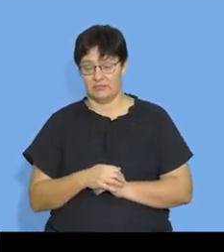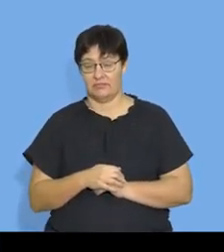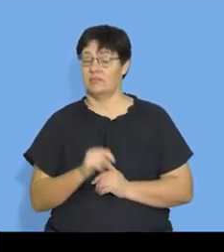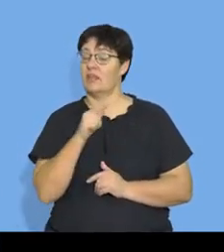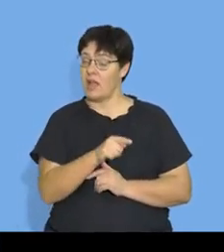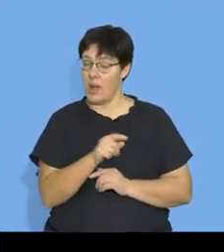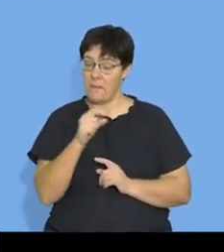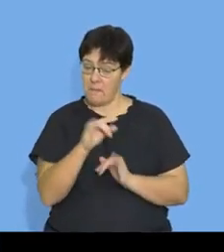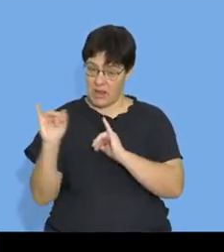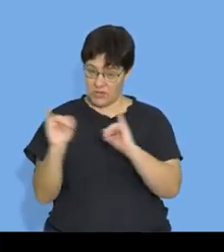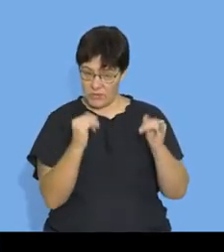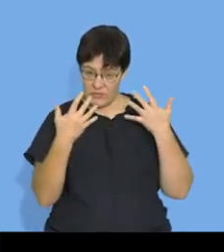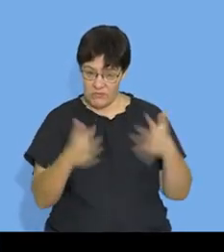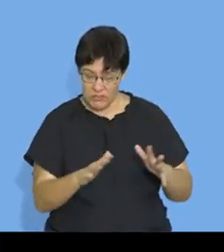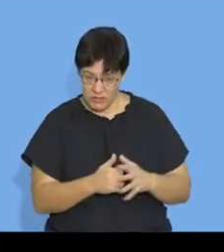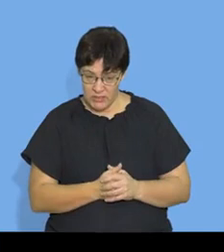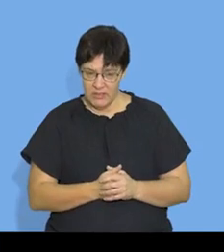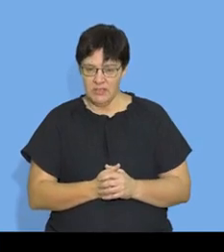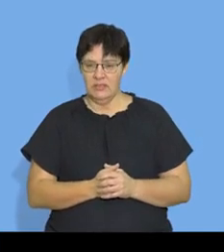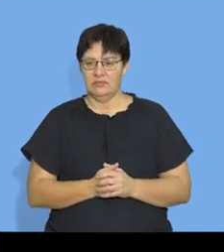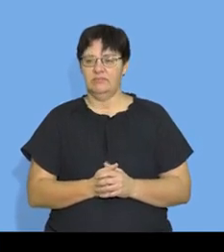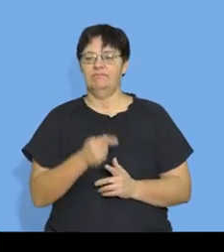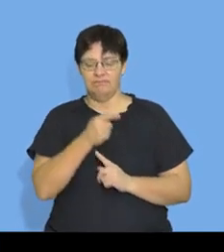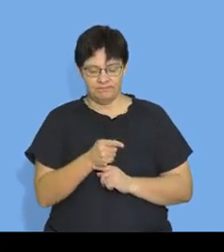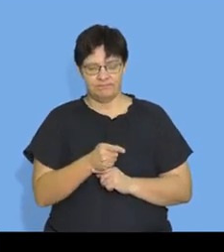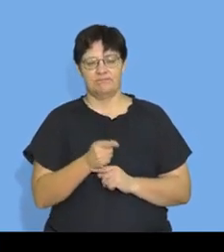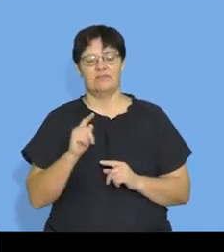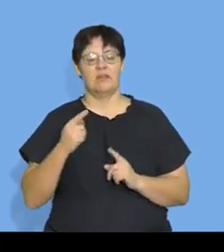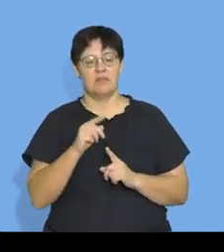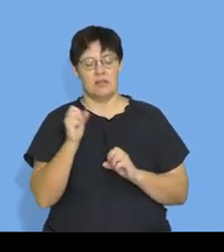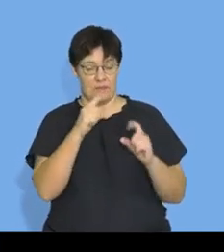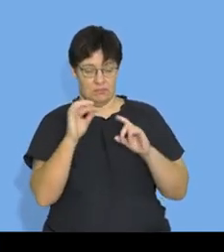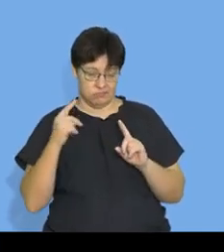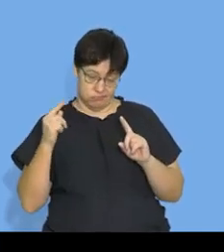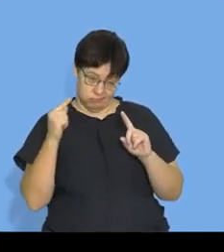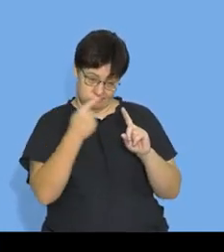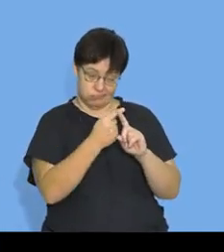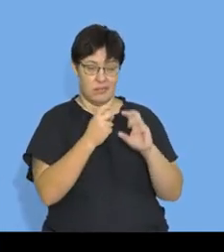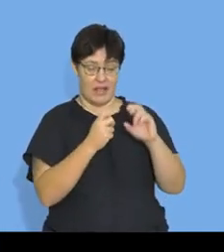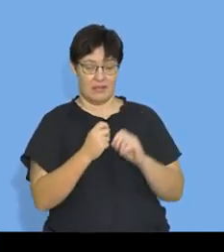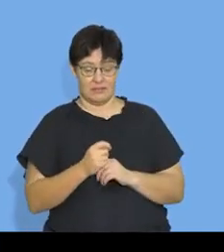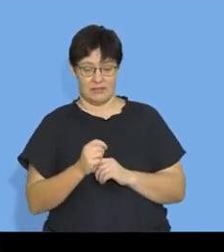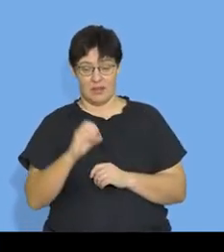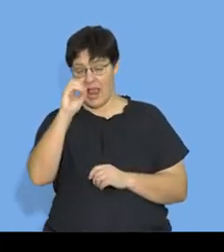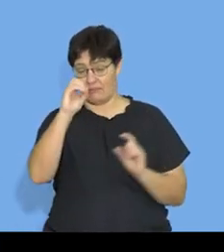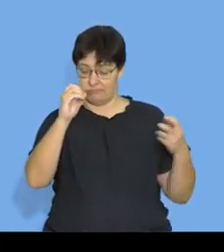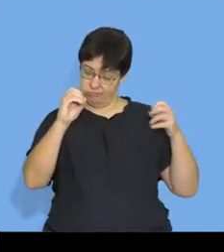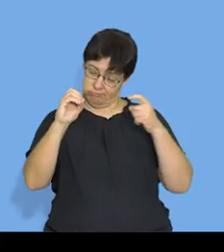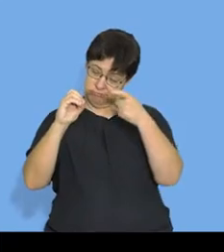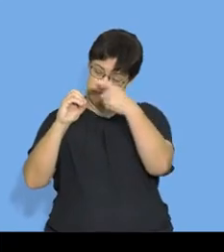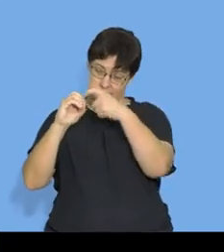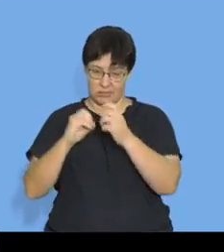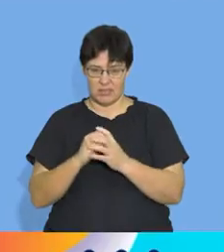sperm cells are introduced into the female reproductive system, these sperm cells will move towards the egg. And often I get the